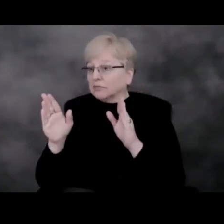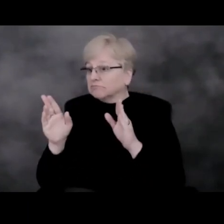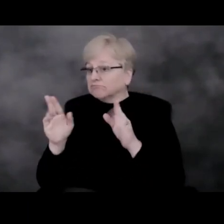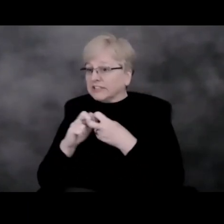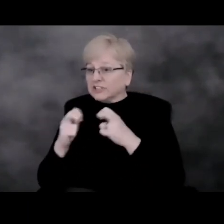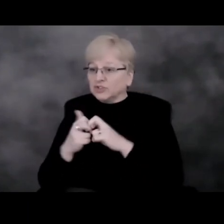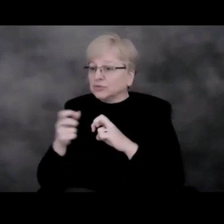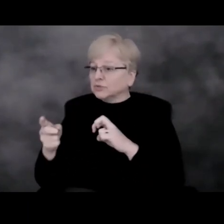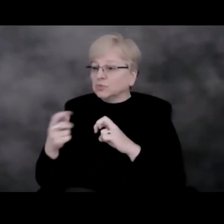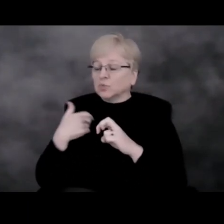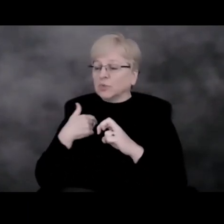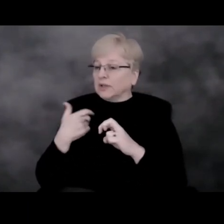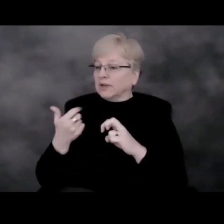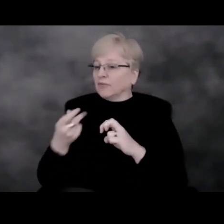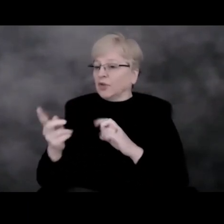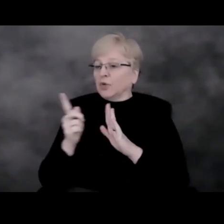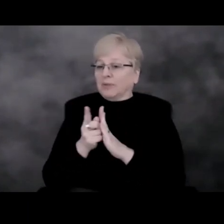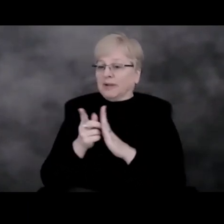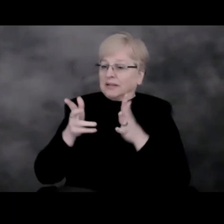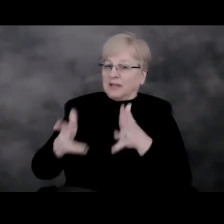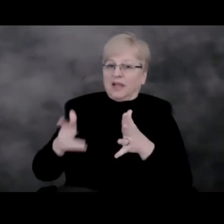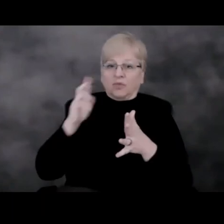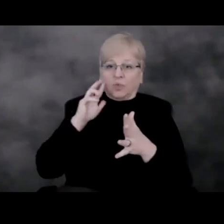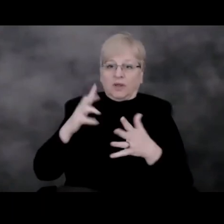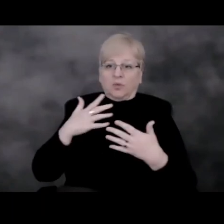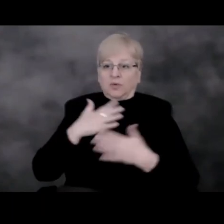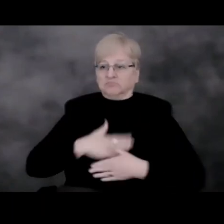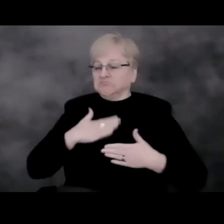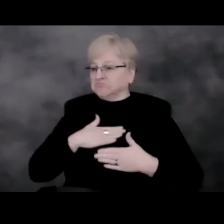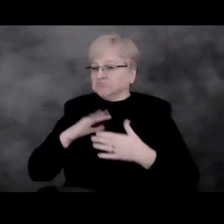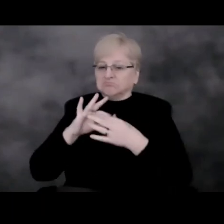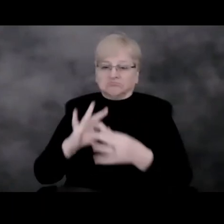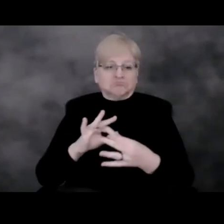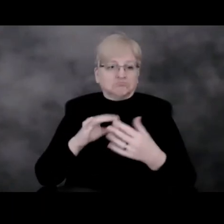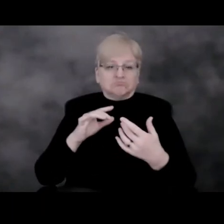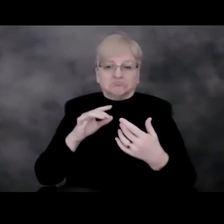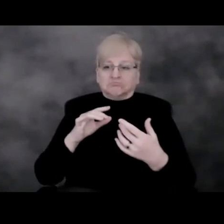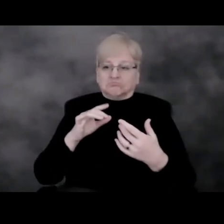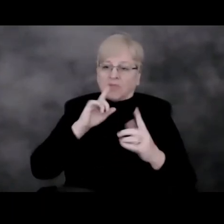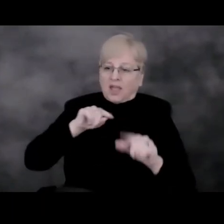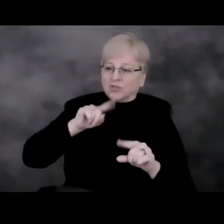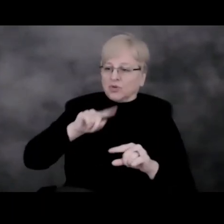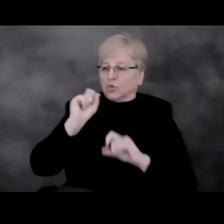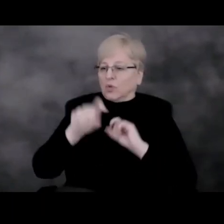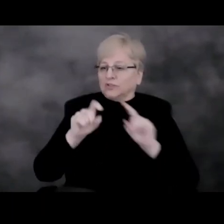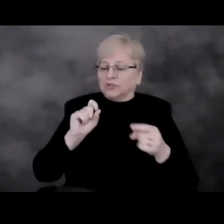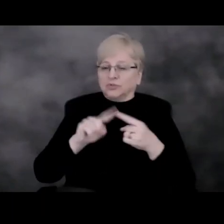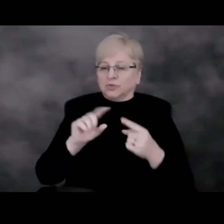entertain any questions directed to Scarrett or to Emily, to Robert or me or...